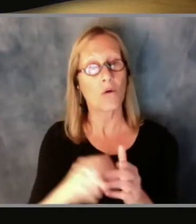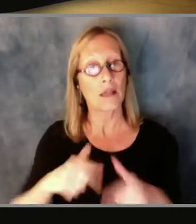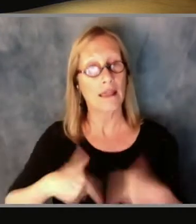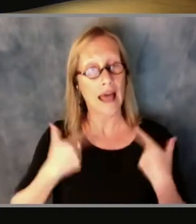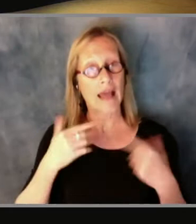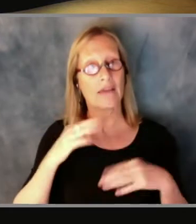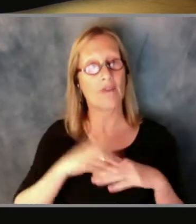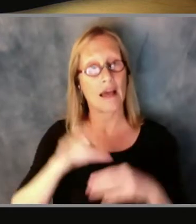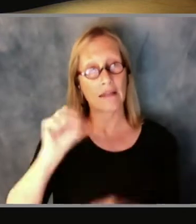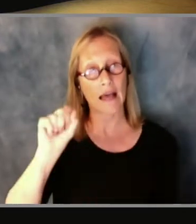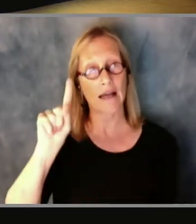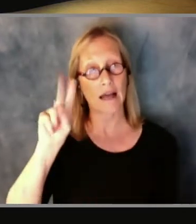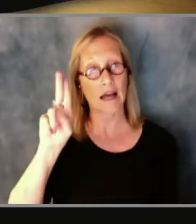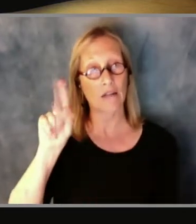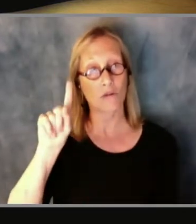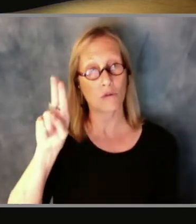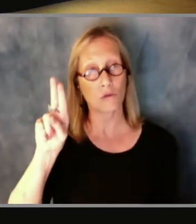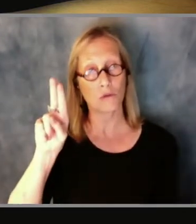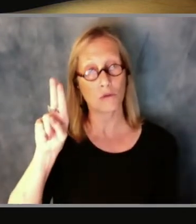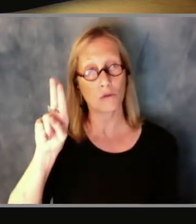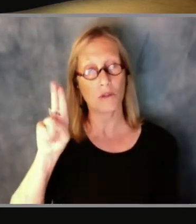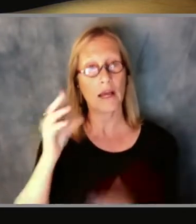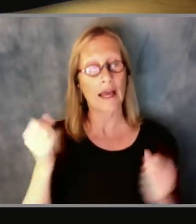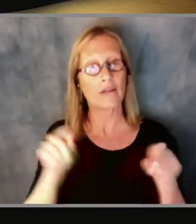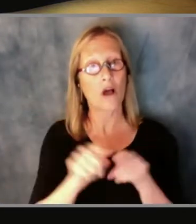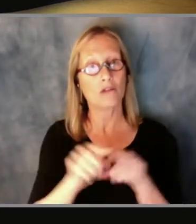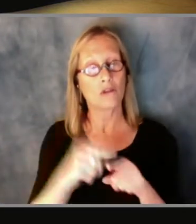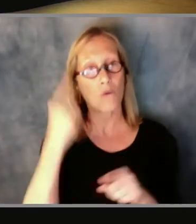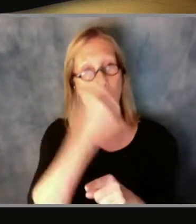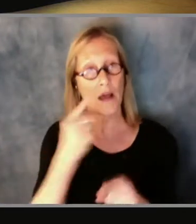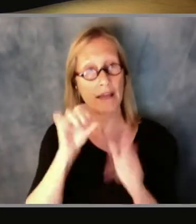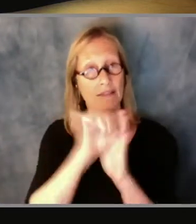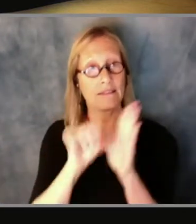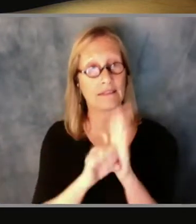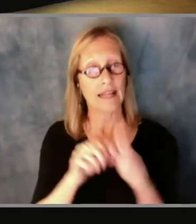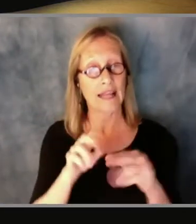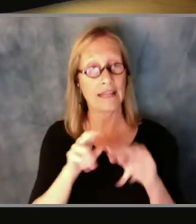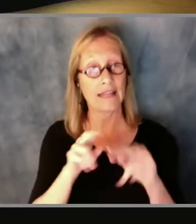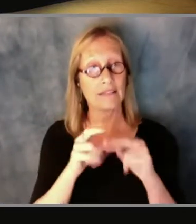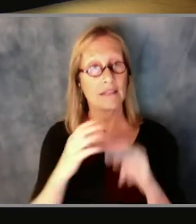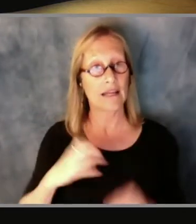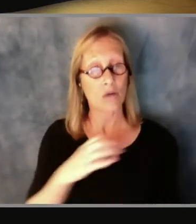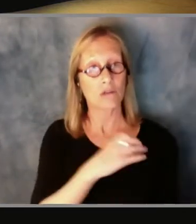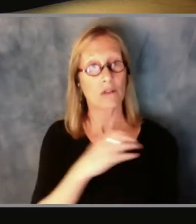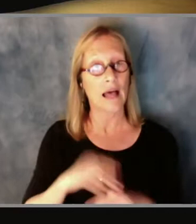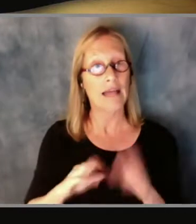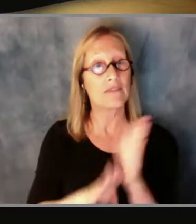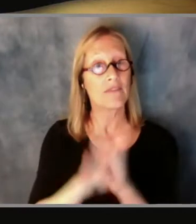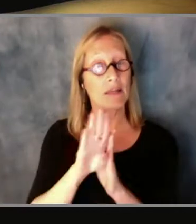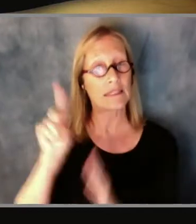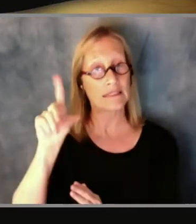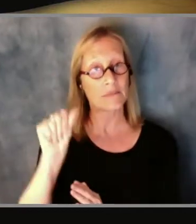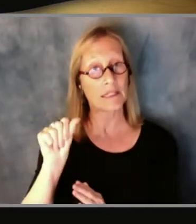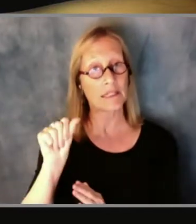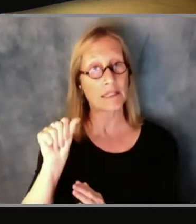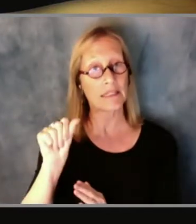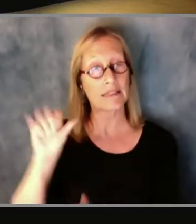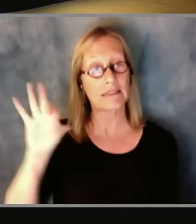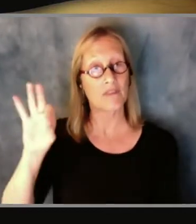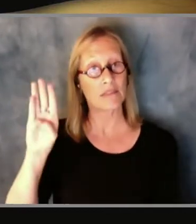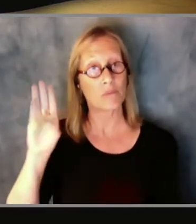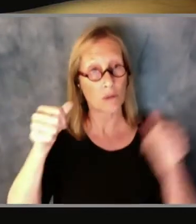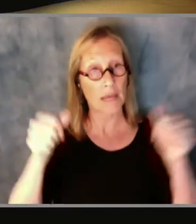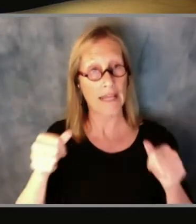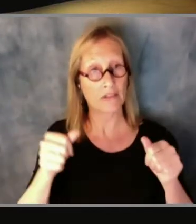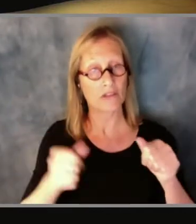streaming on Hawaii State Council on Developmental Disabilities Facebook page and